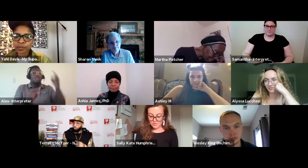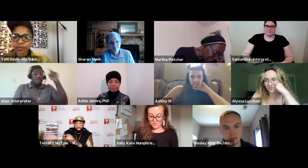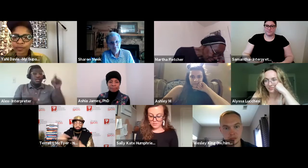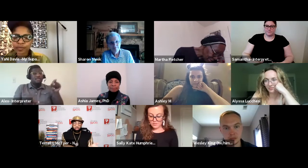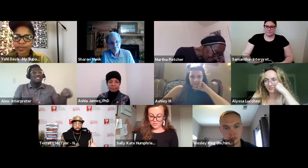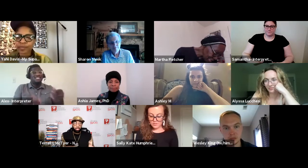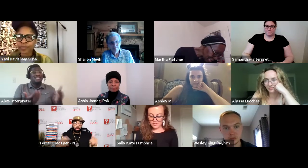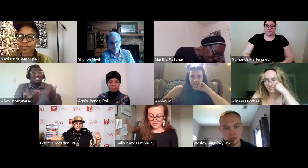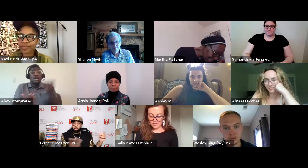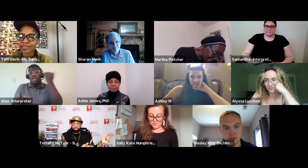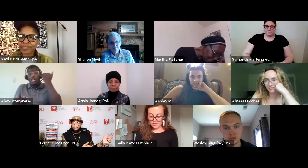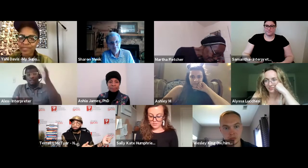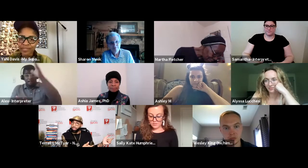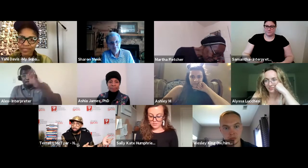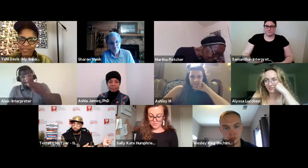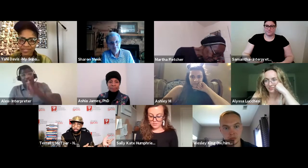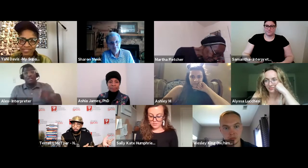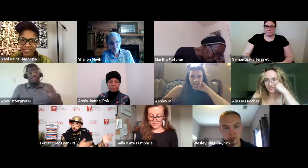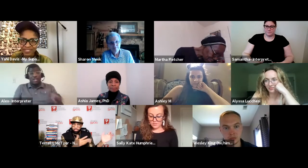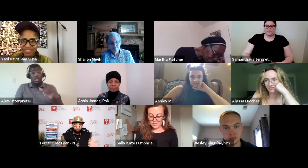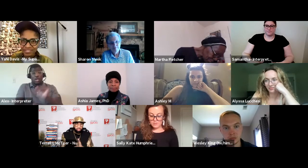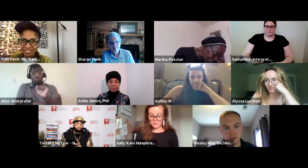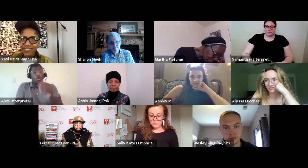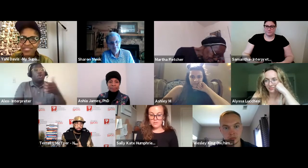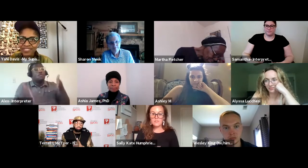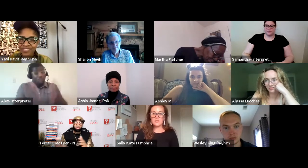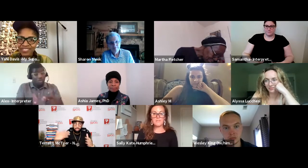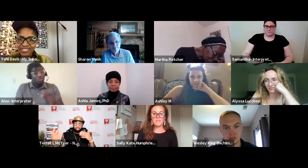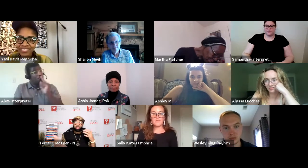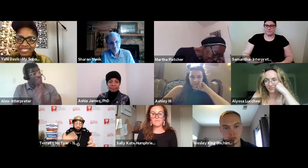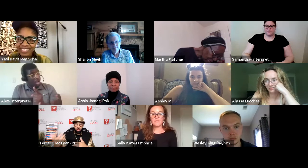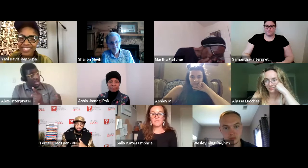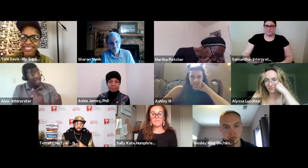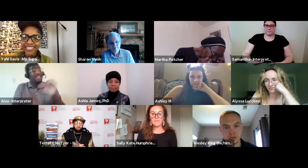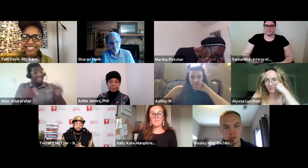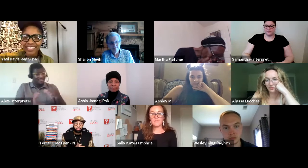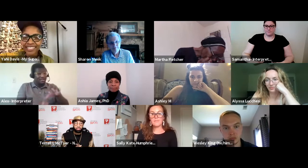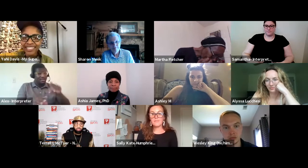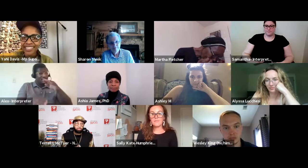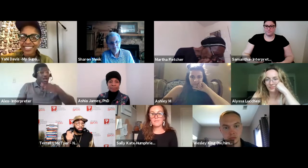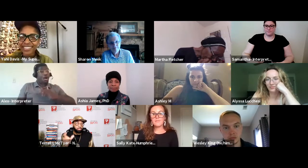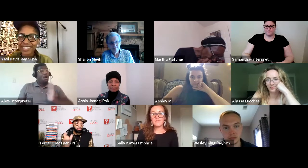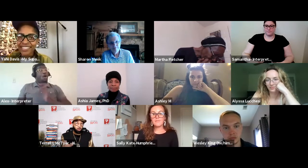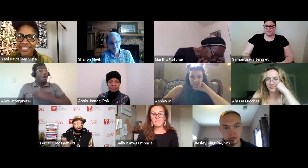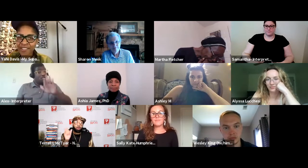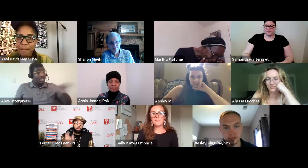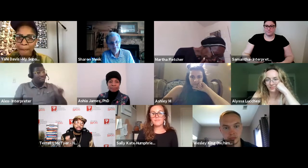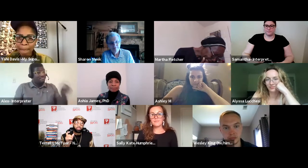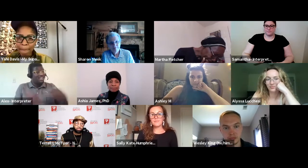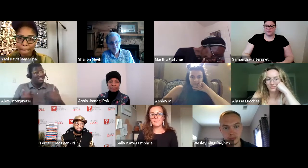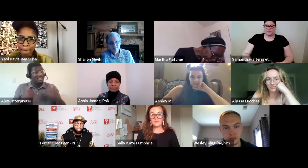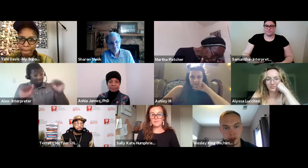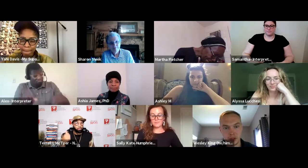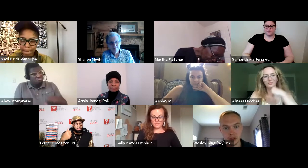communities, we have to learn it, and it's not going to take much for them. We just have to give that exposure, and they will be able to do it, because most